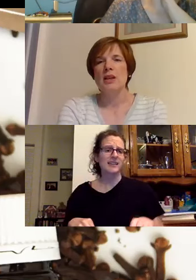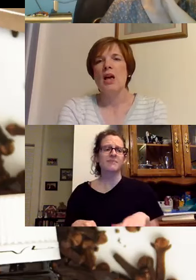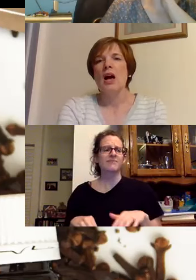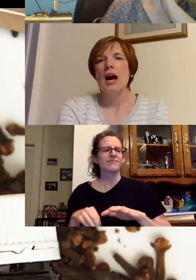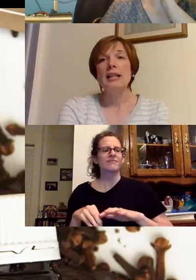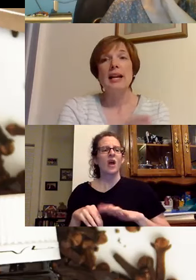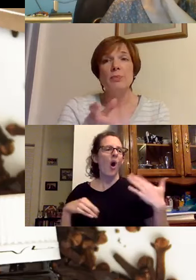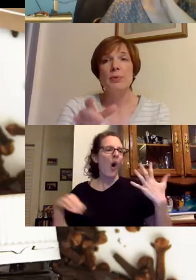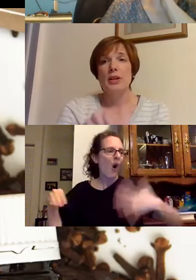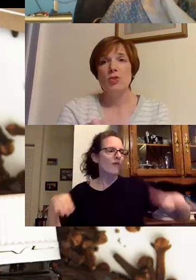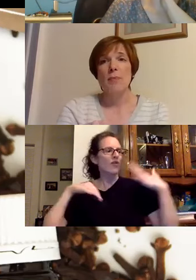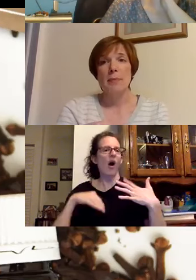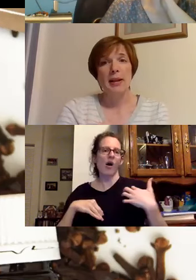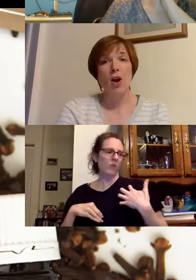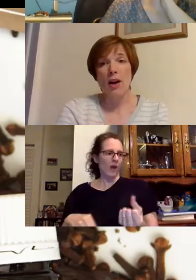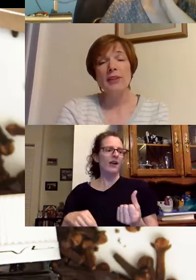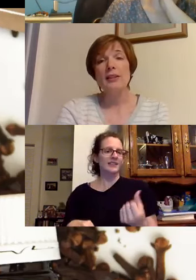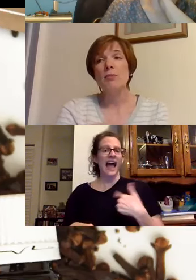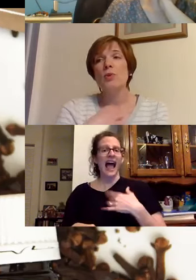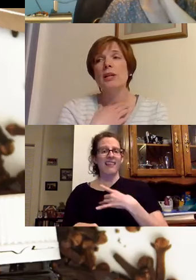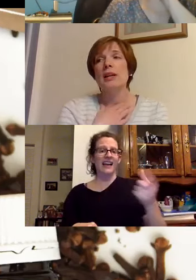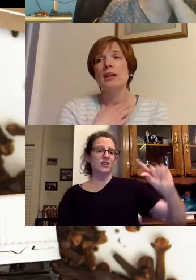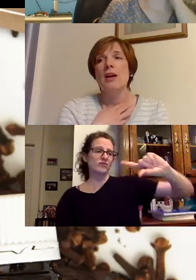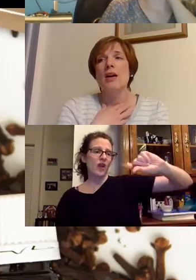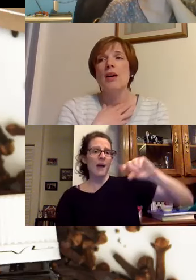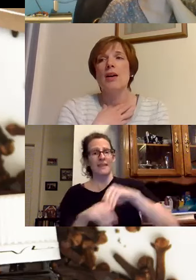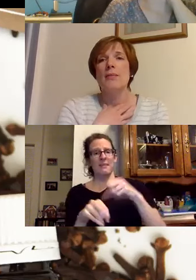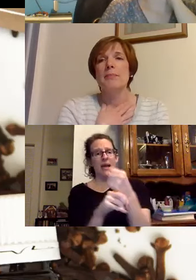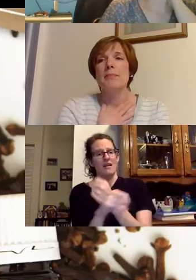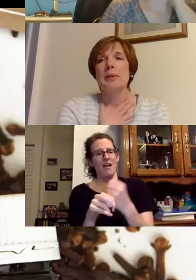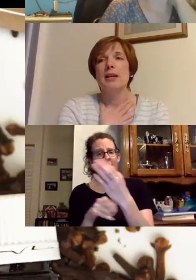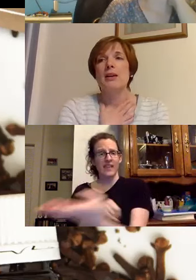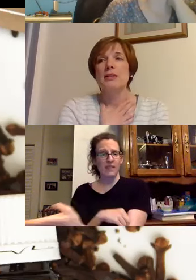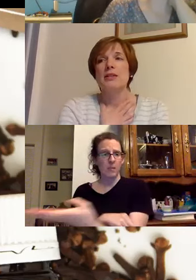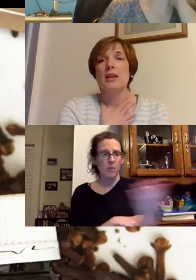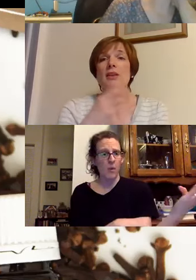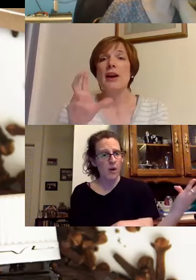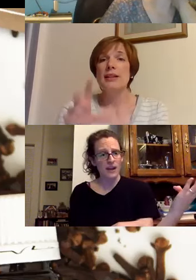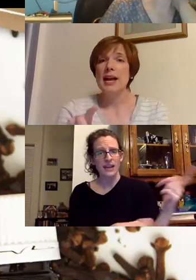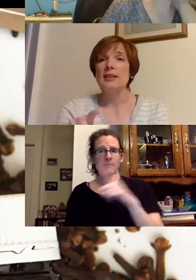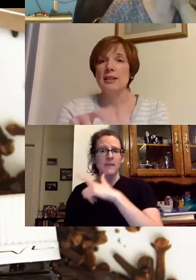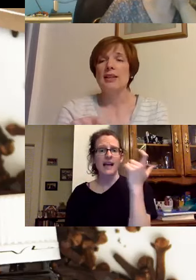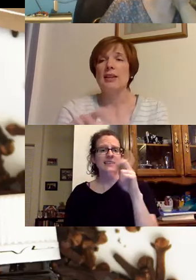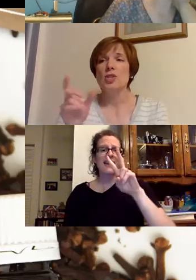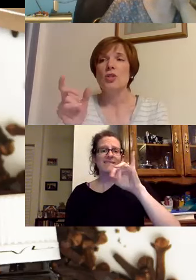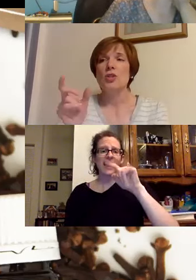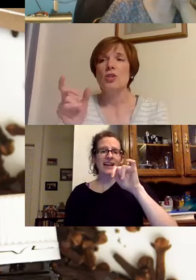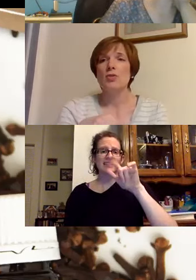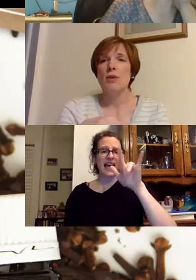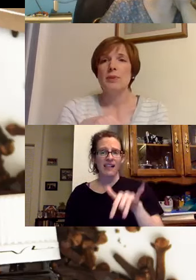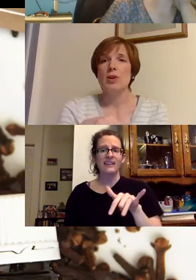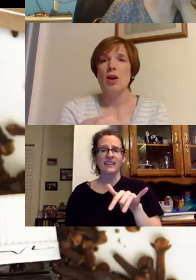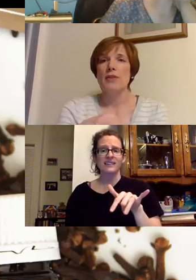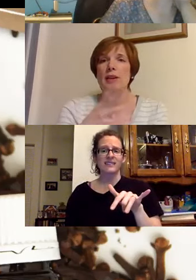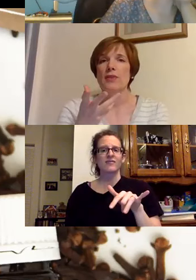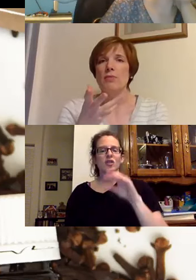wellness. I like to put a drop in my coffee in the morning because the vitality Thieves, you can put a drop